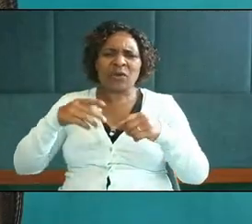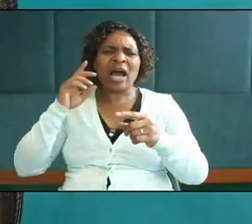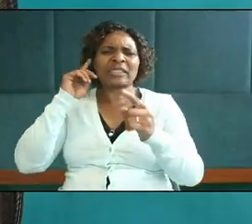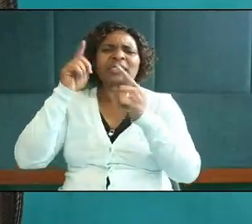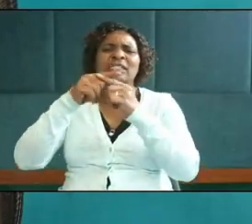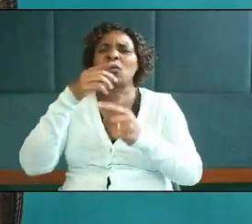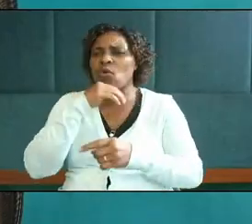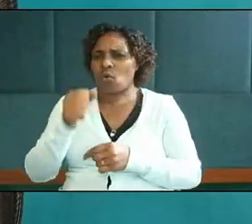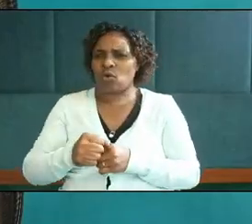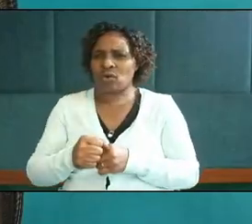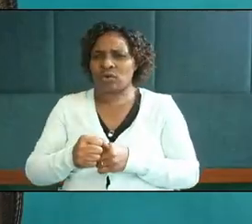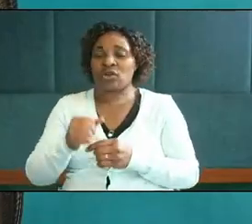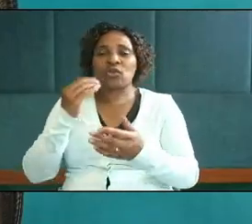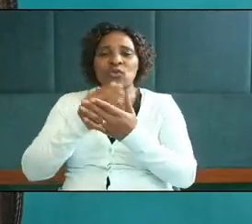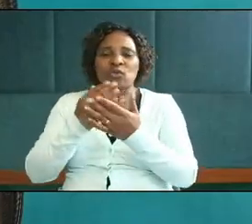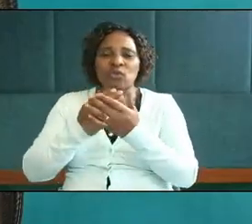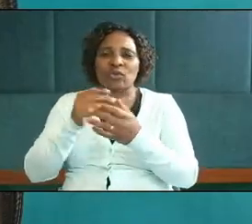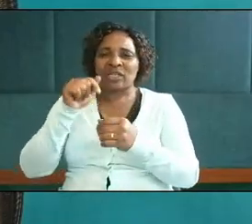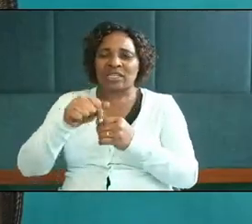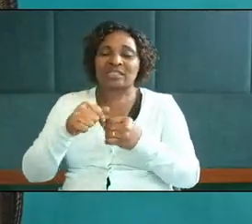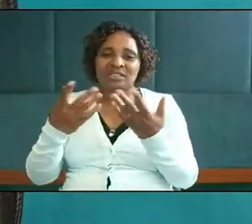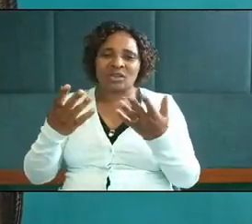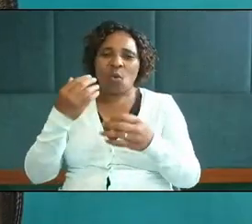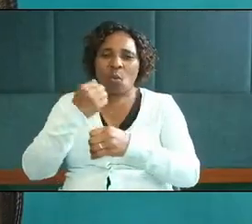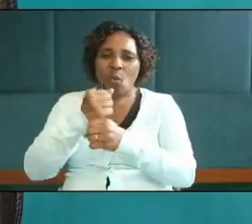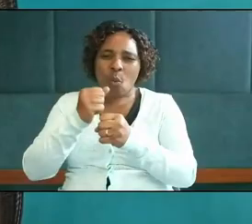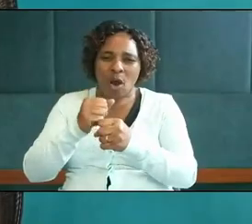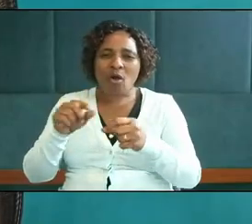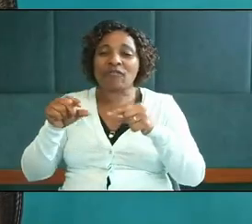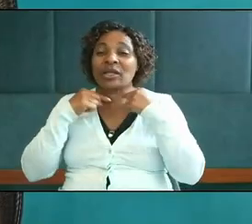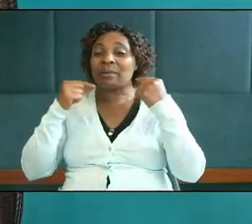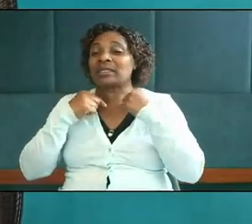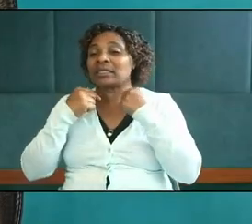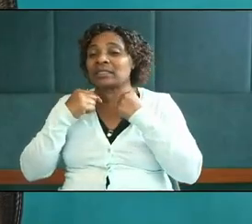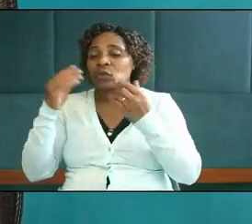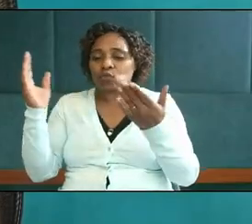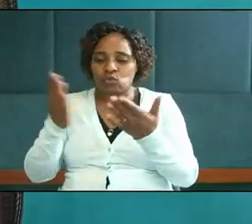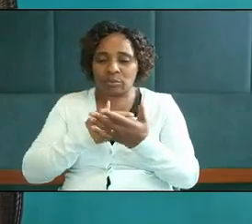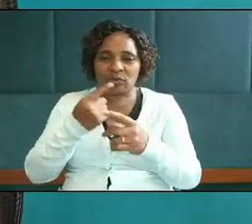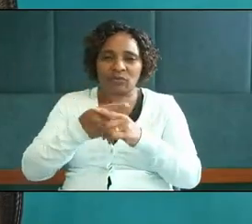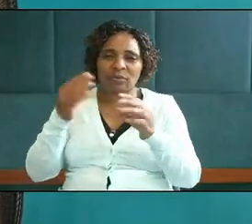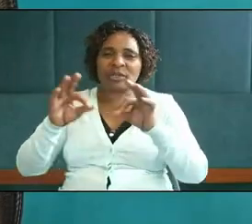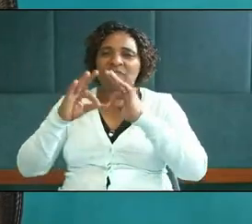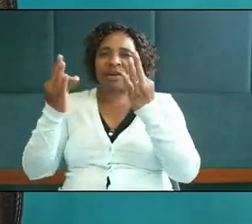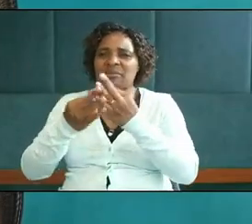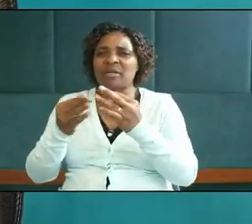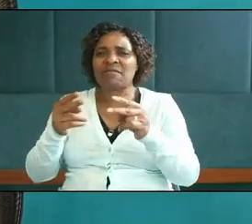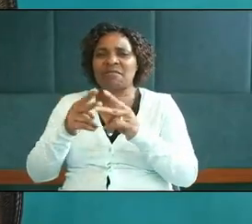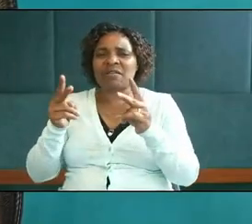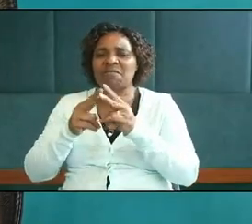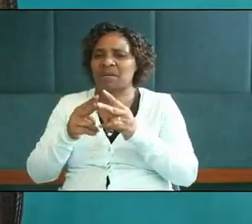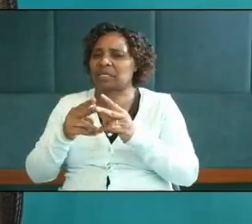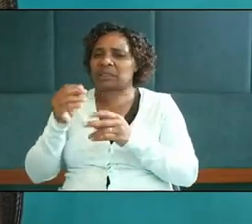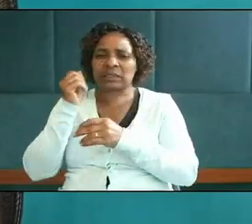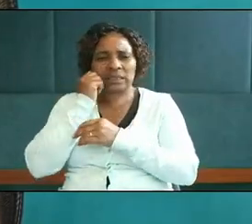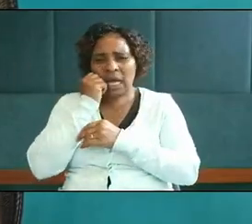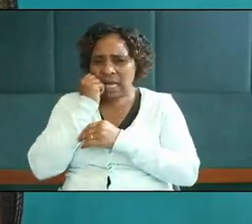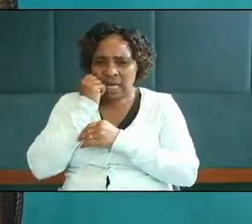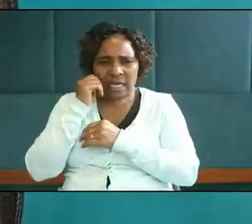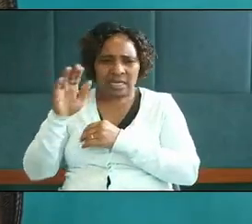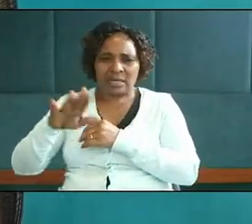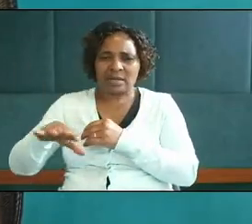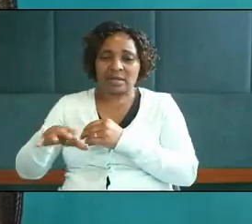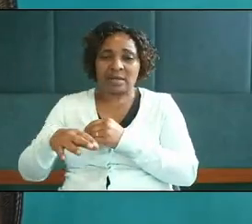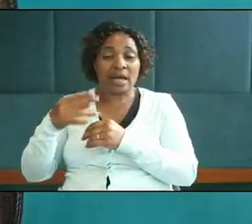in fact, the role of priesthood was taken away from their family. So it was a very, very grave thing. And for us, we may